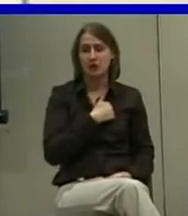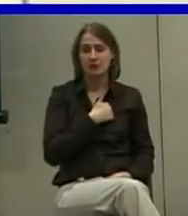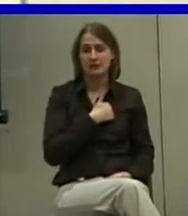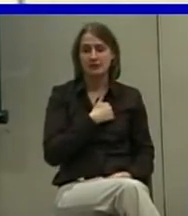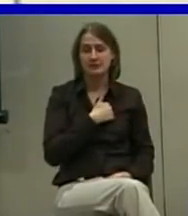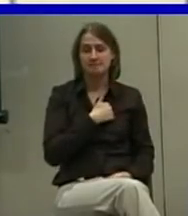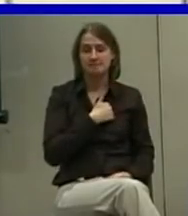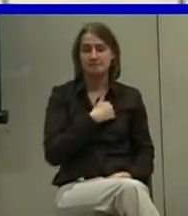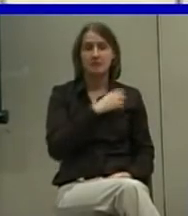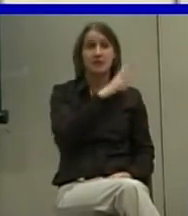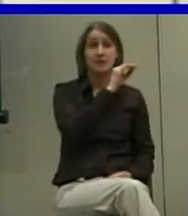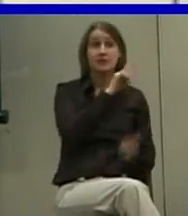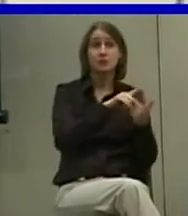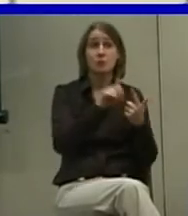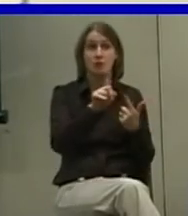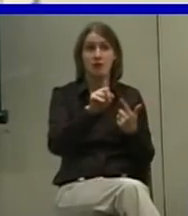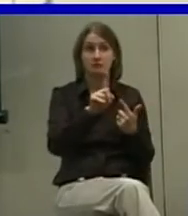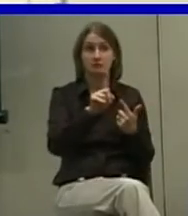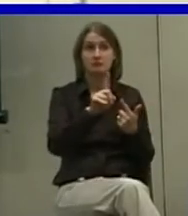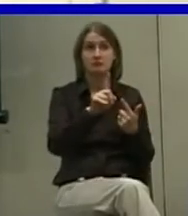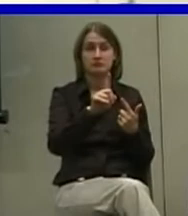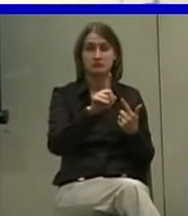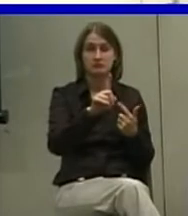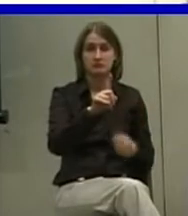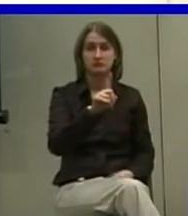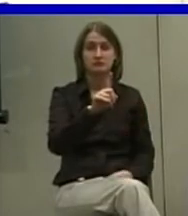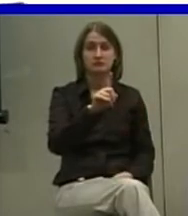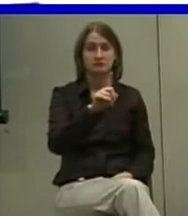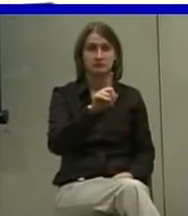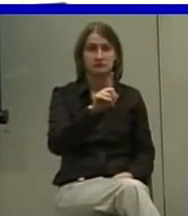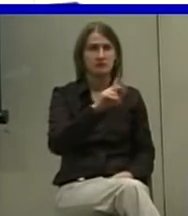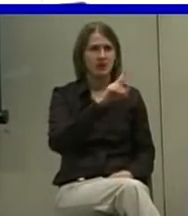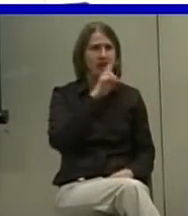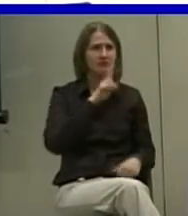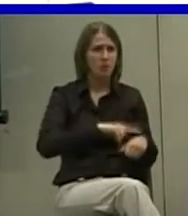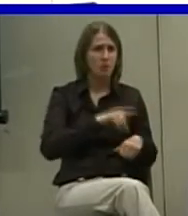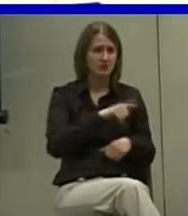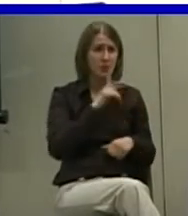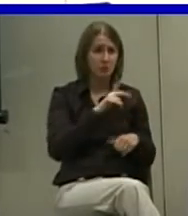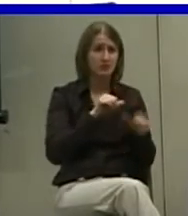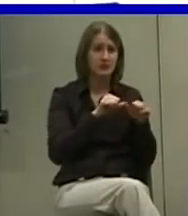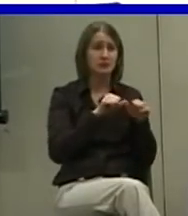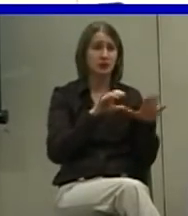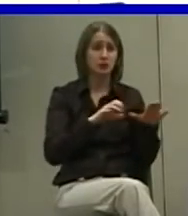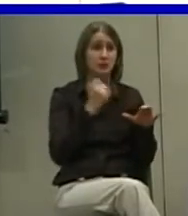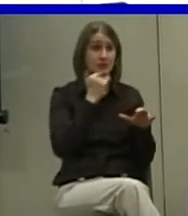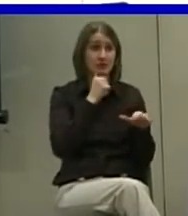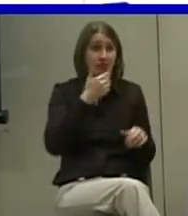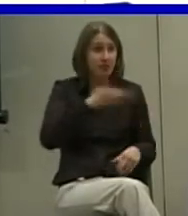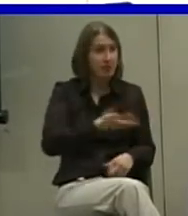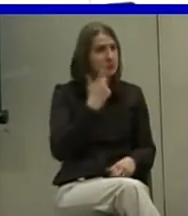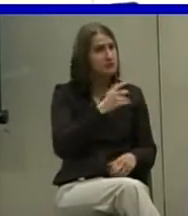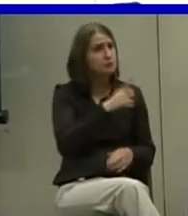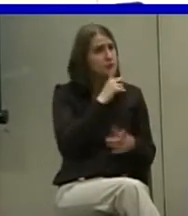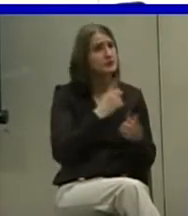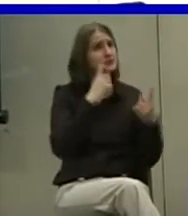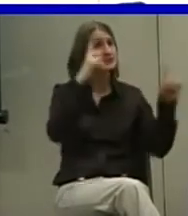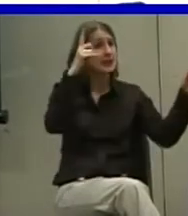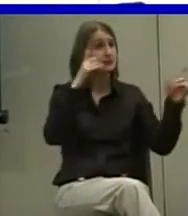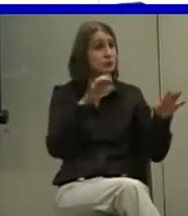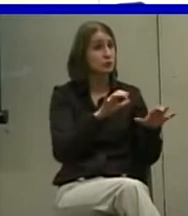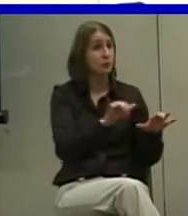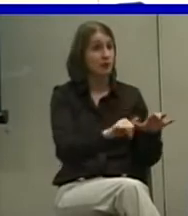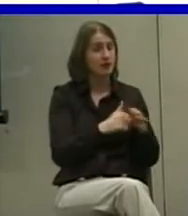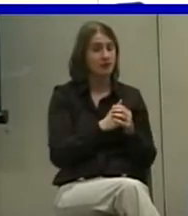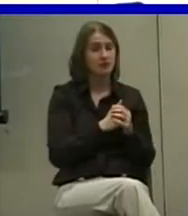50 to 1. Of course they're going to keep doing it when you're not there. They're very successful at it. The